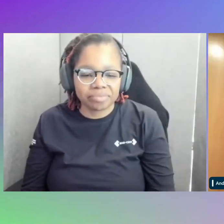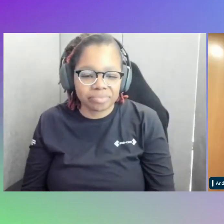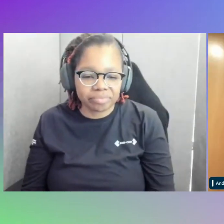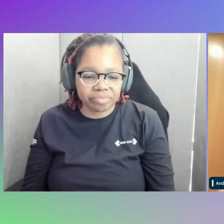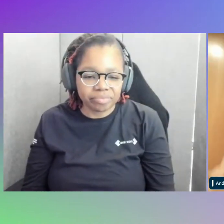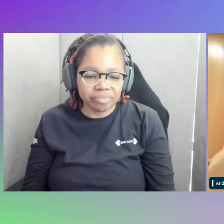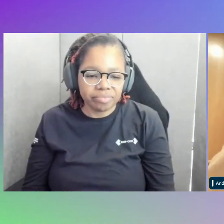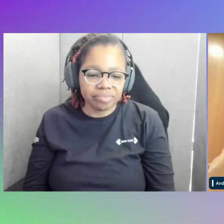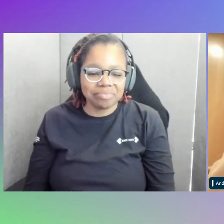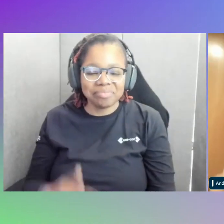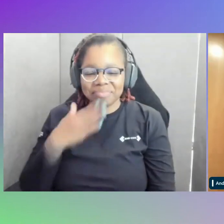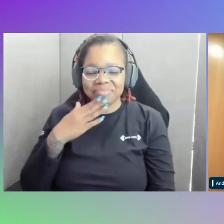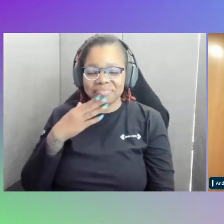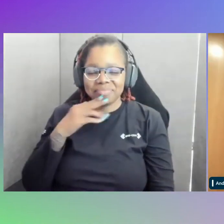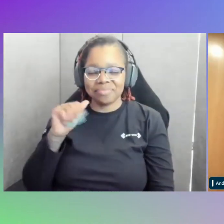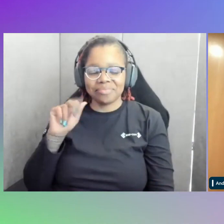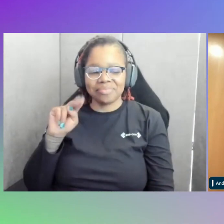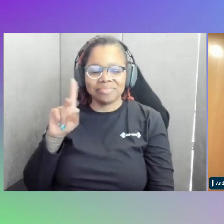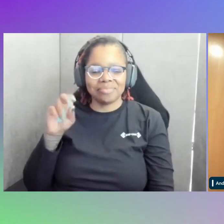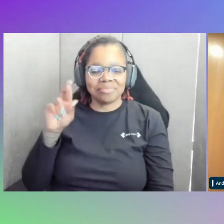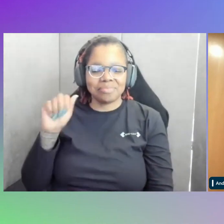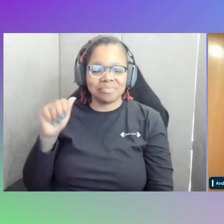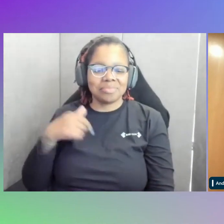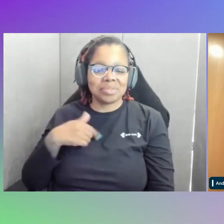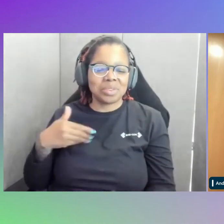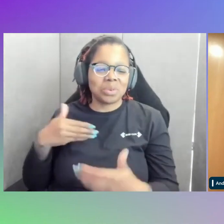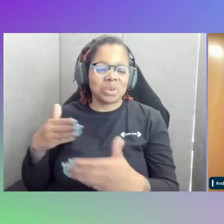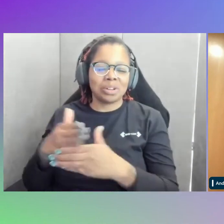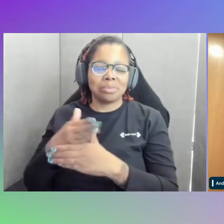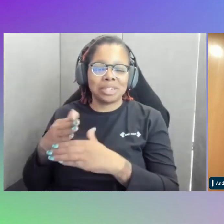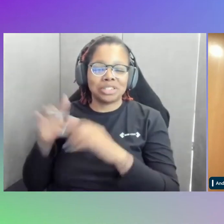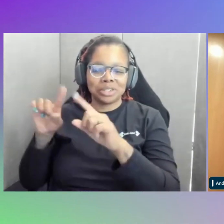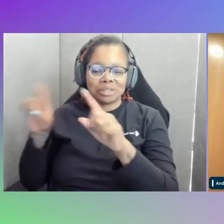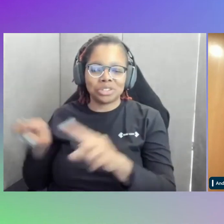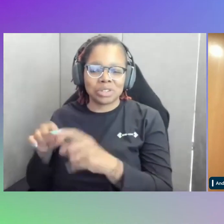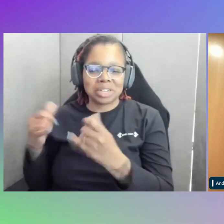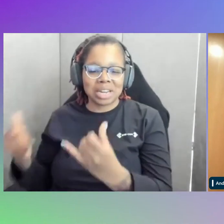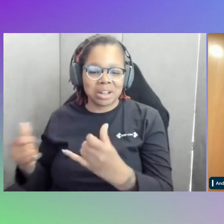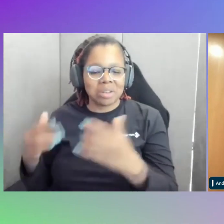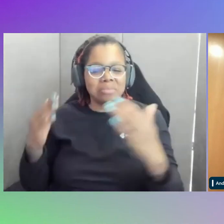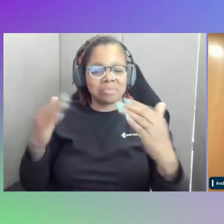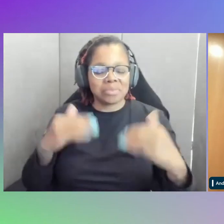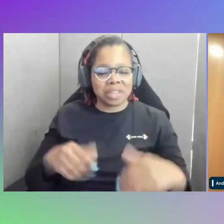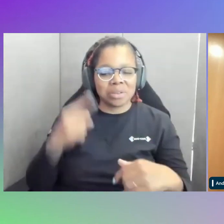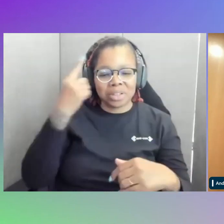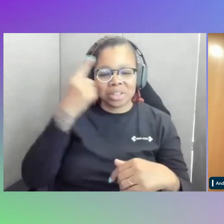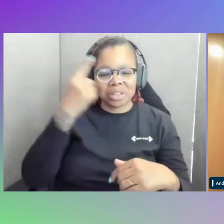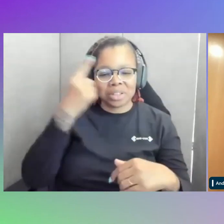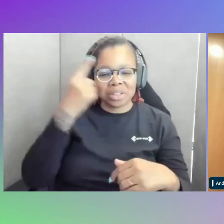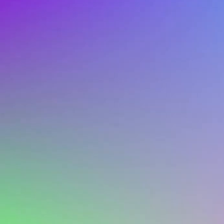Awesome. Thank you, Andrea. I'm going to share my screen now, and then I'll go through some key considerations.